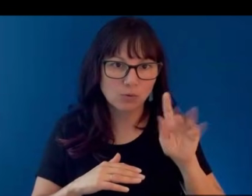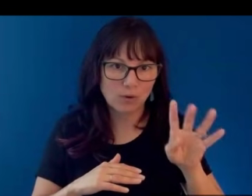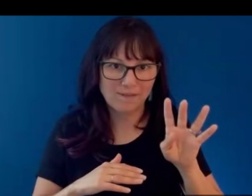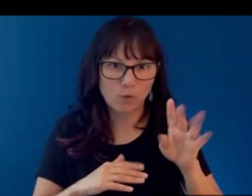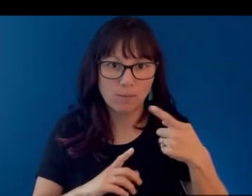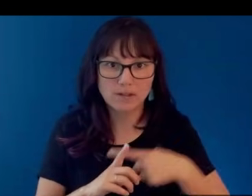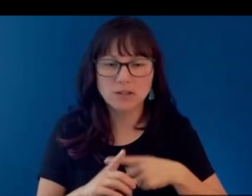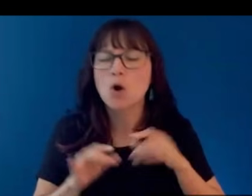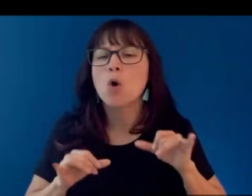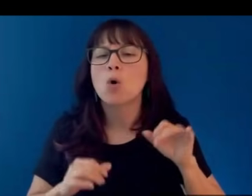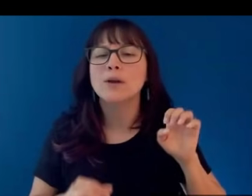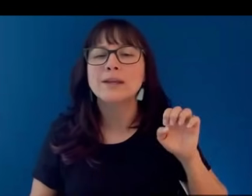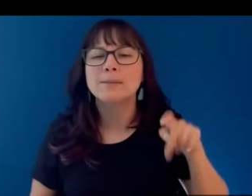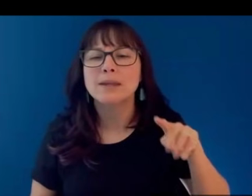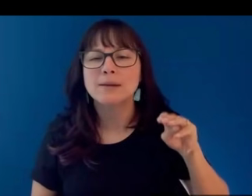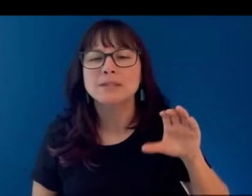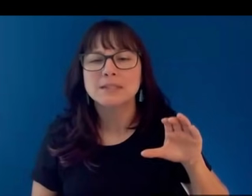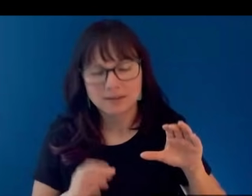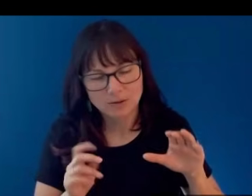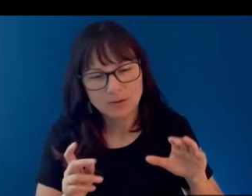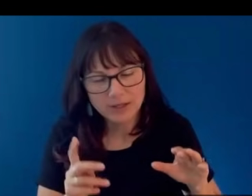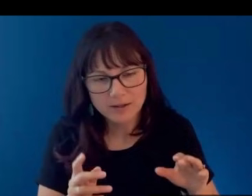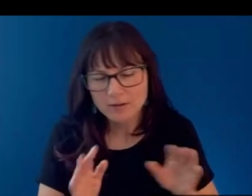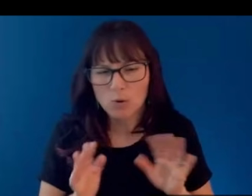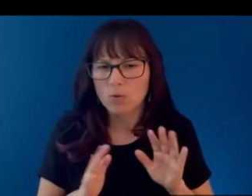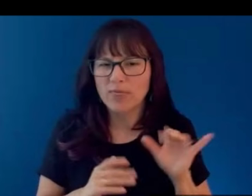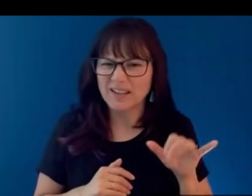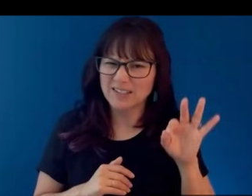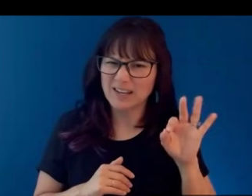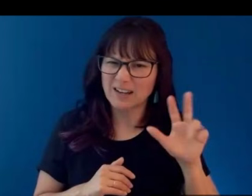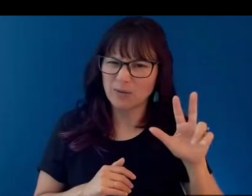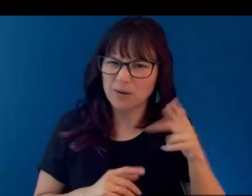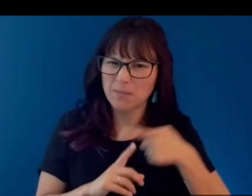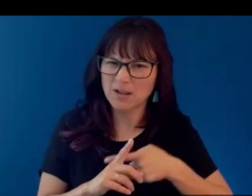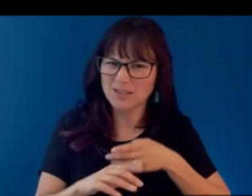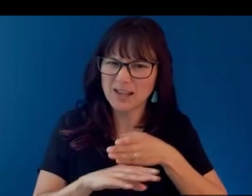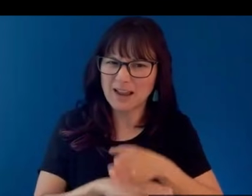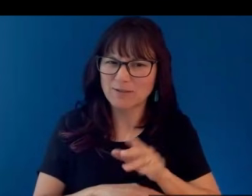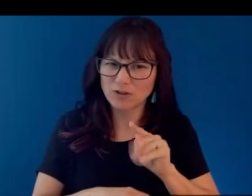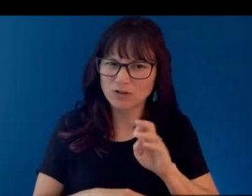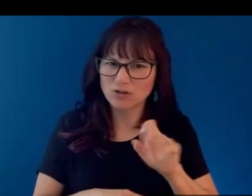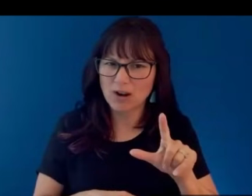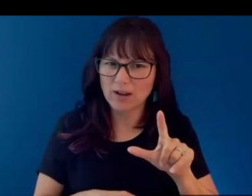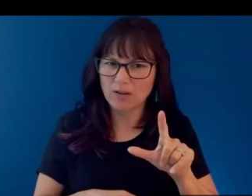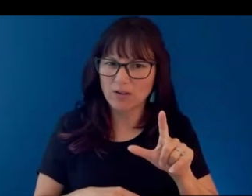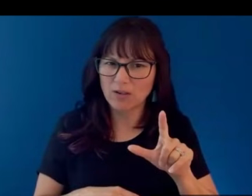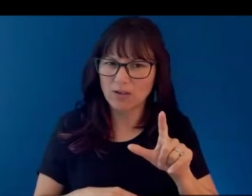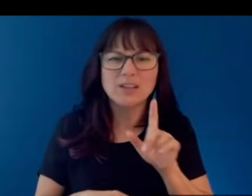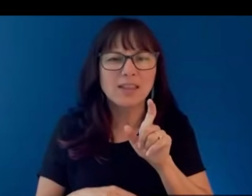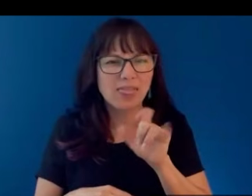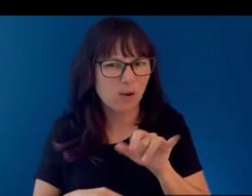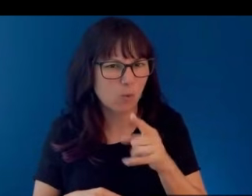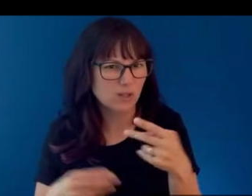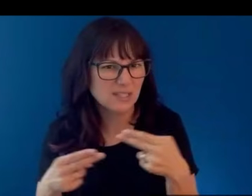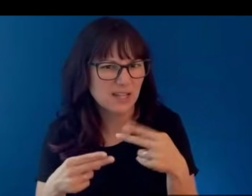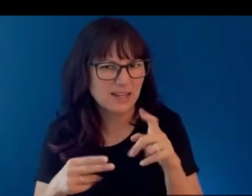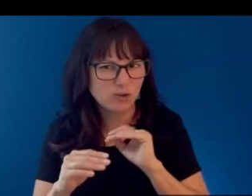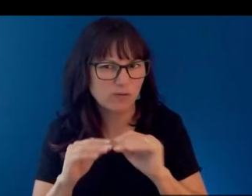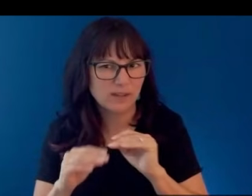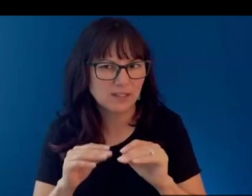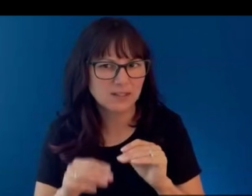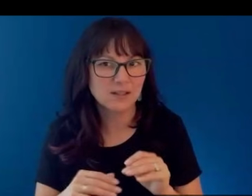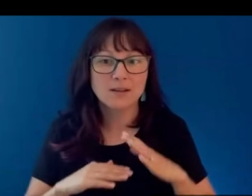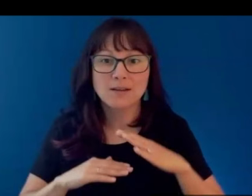24 months. Oh, the EPMC. Okay. No, that's 93 months after the trial work period. We got to fix that slide.